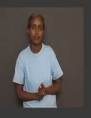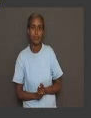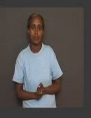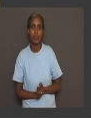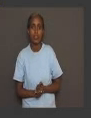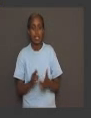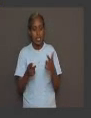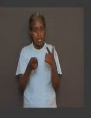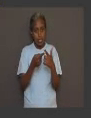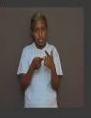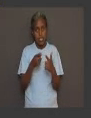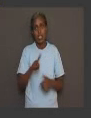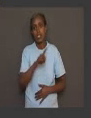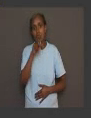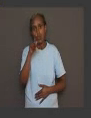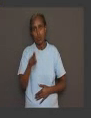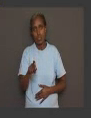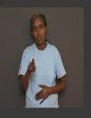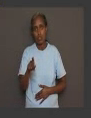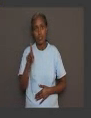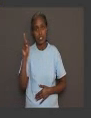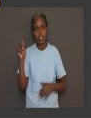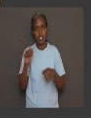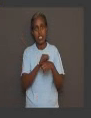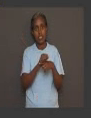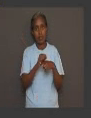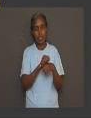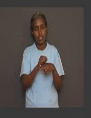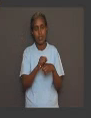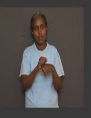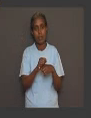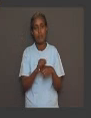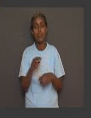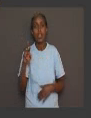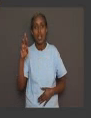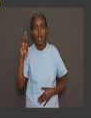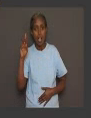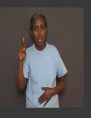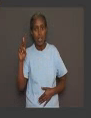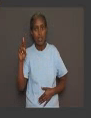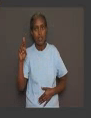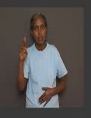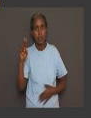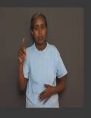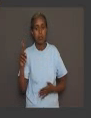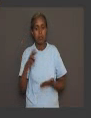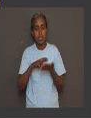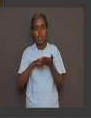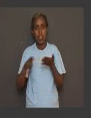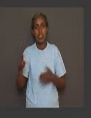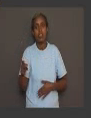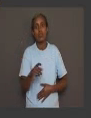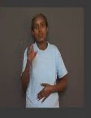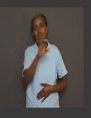For the second question of this activity, let r be the radius of the circle.